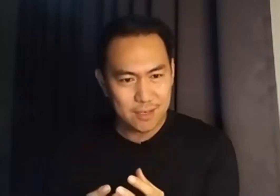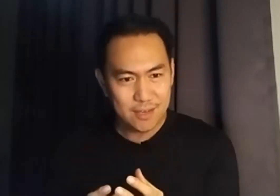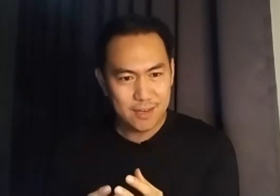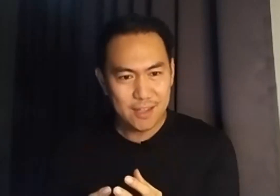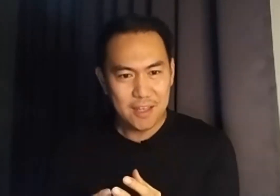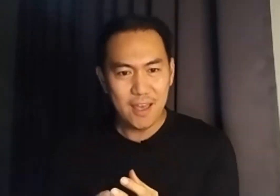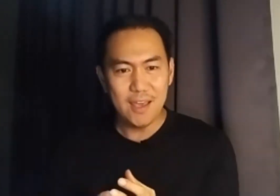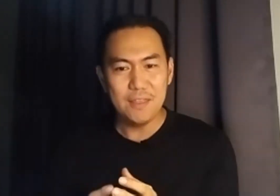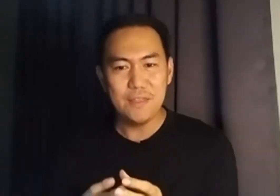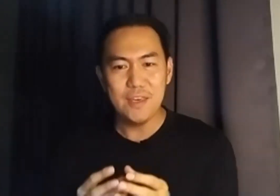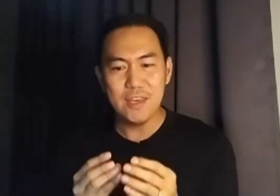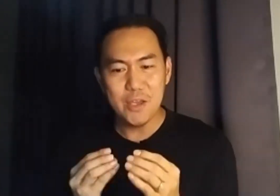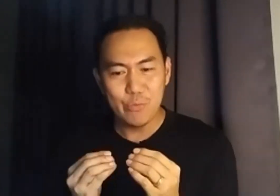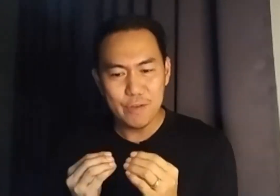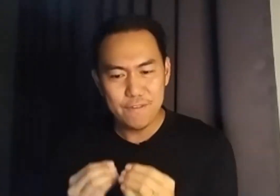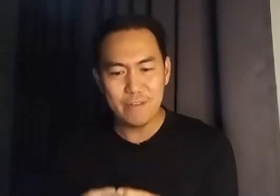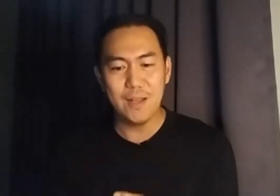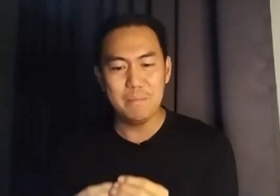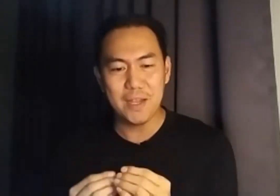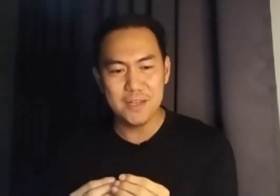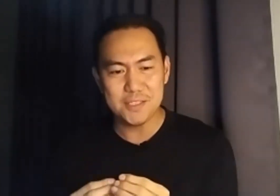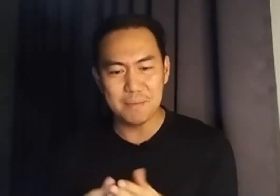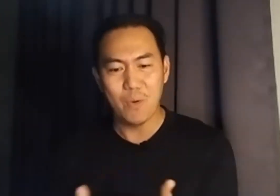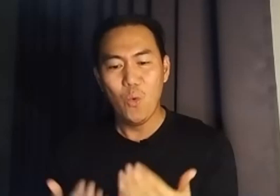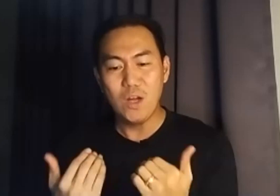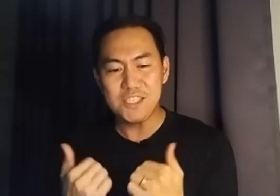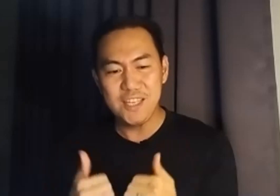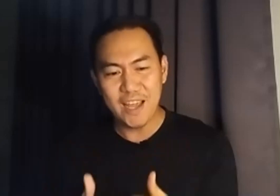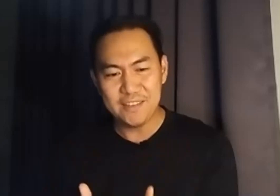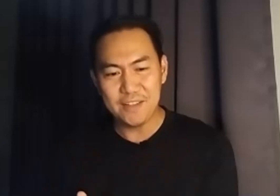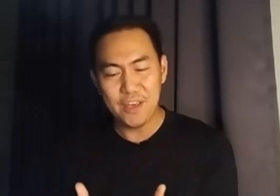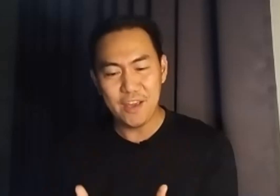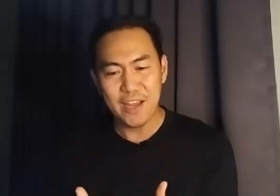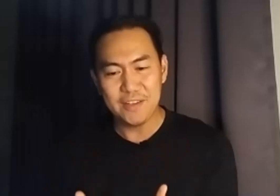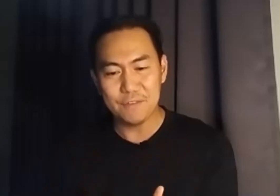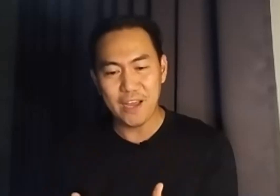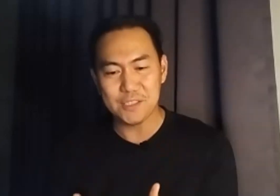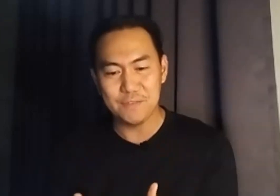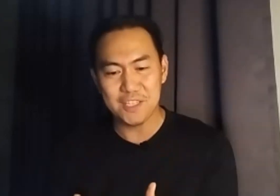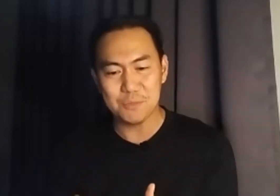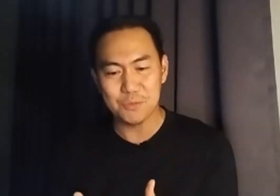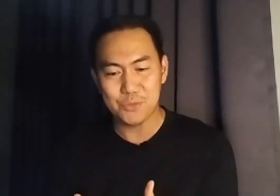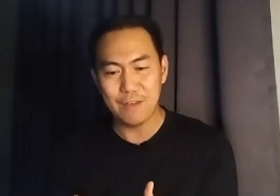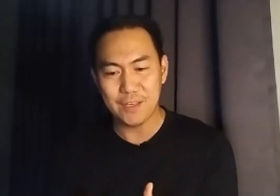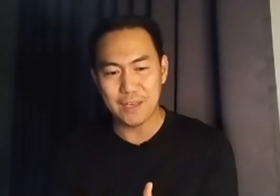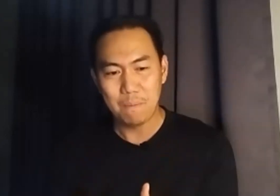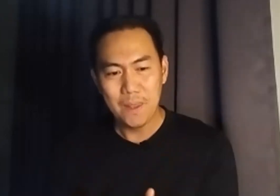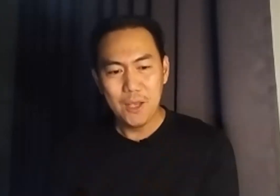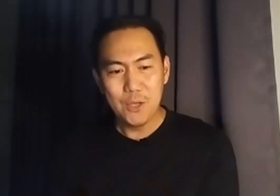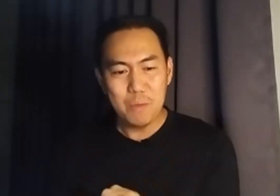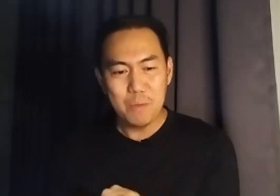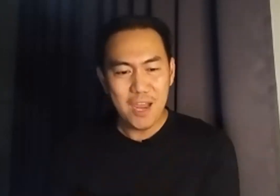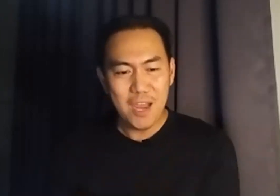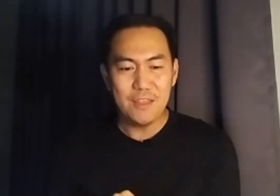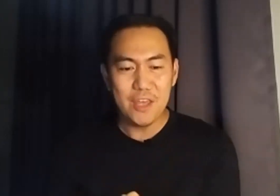remain in the referral mechanism once they are identified as victims of trafficking.